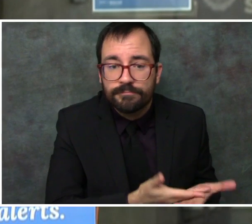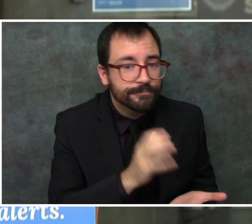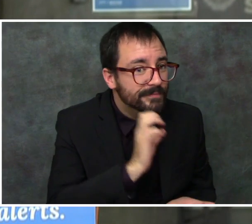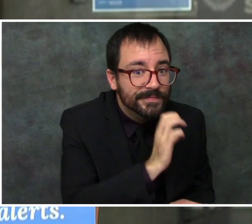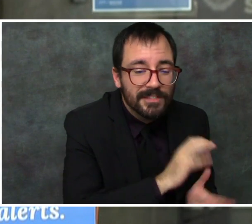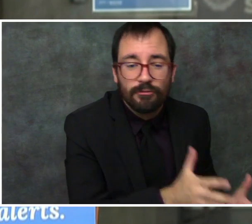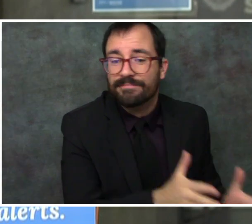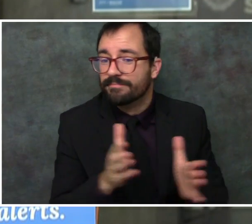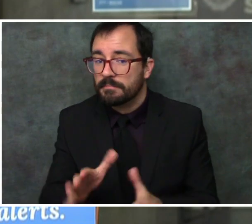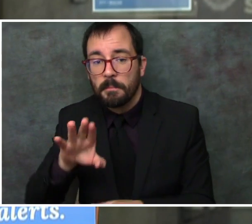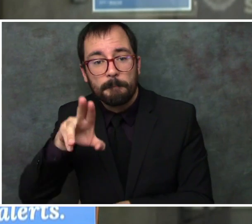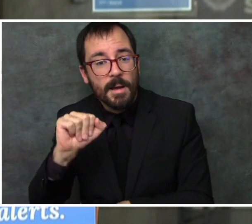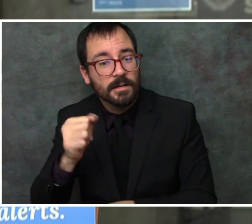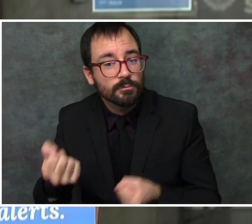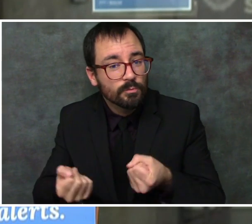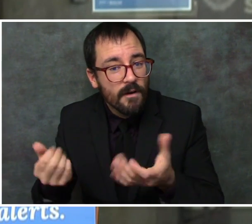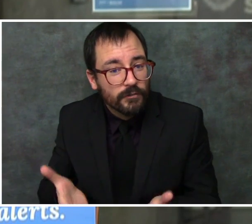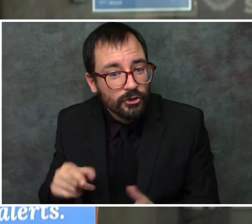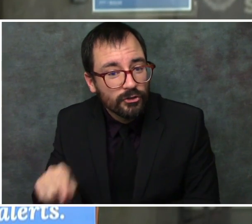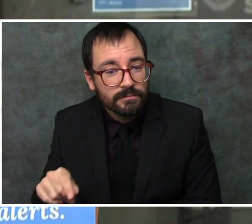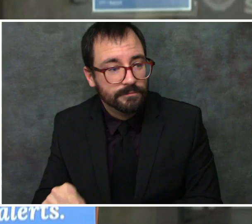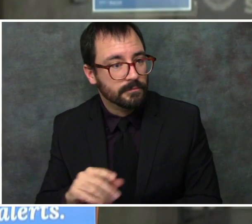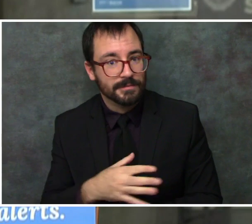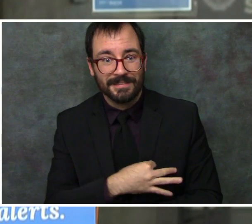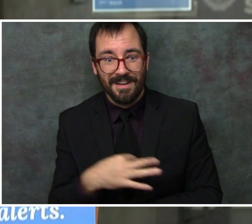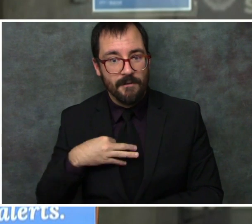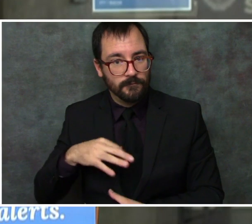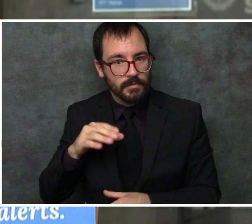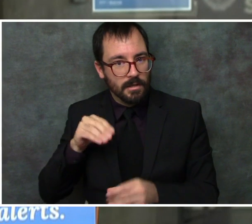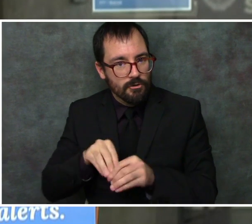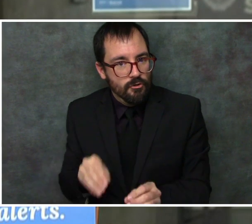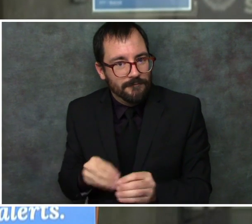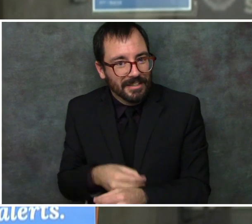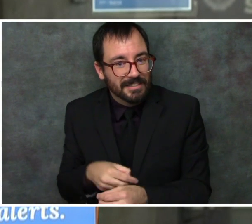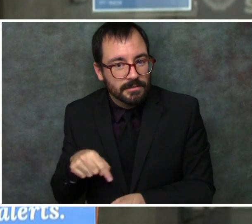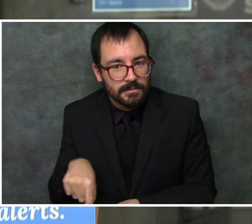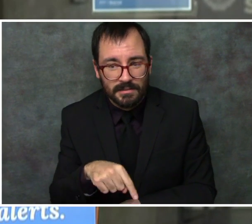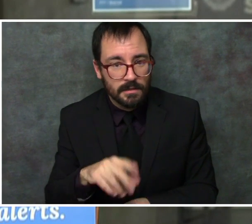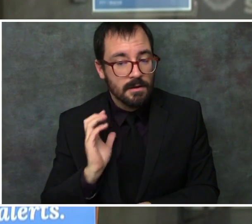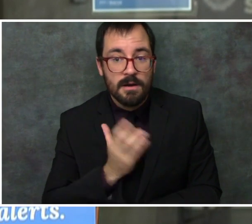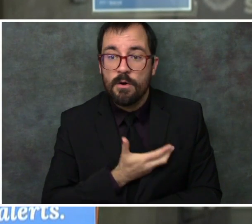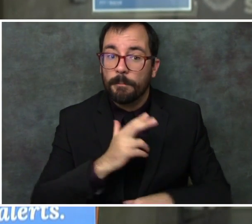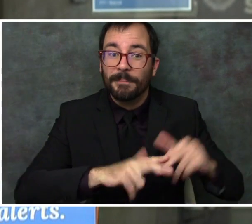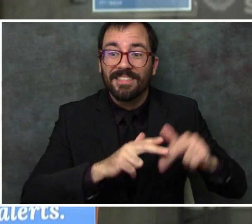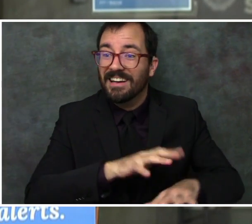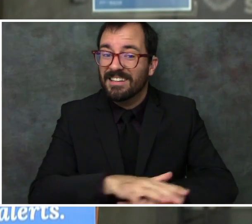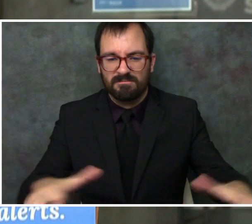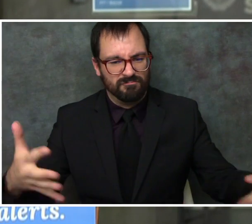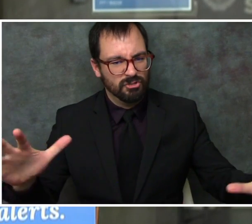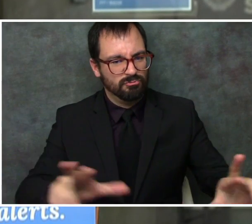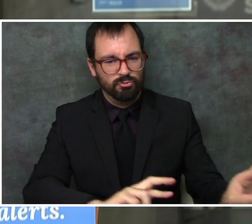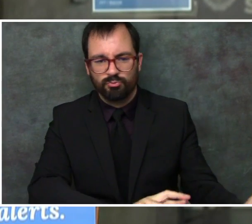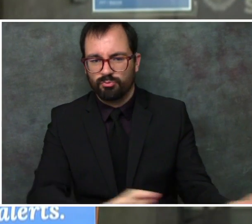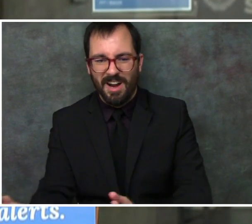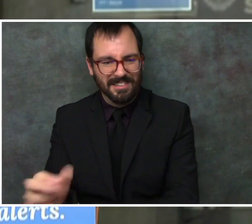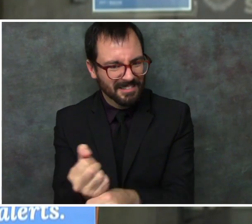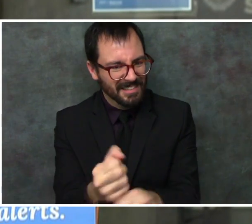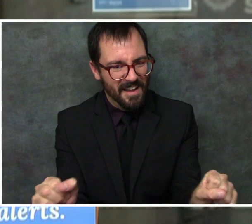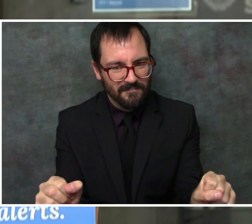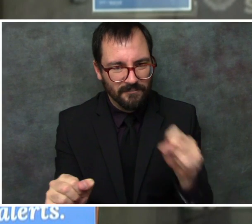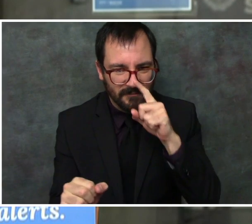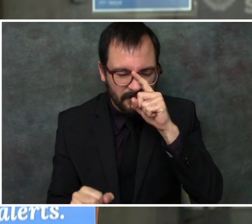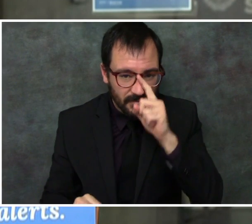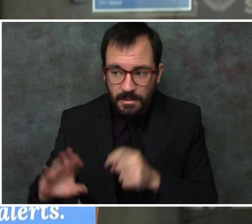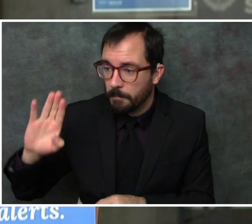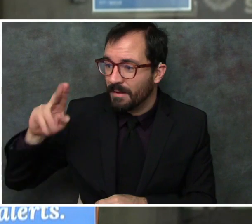Our facilities are safe and ready. The BPS team has worked